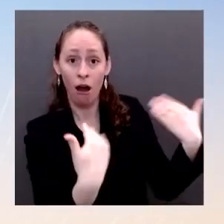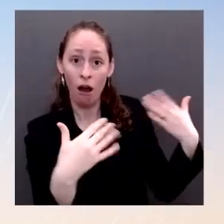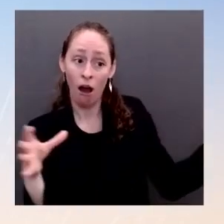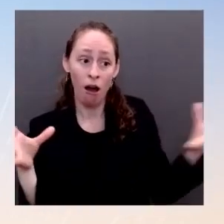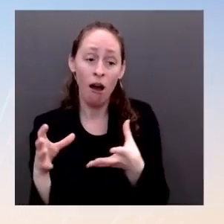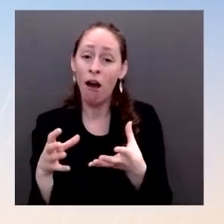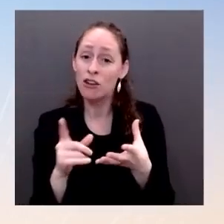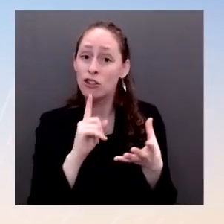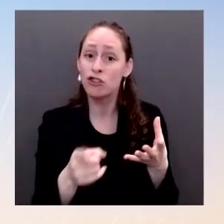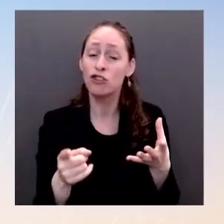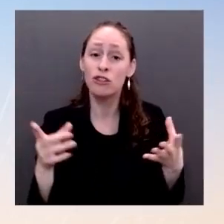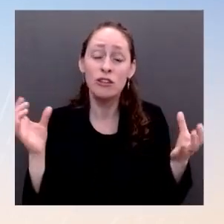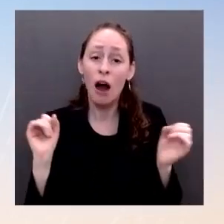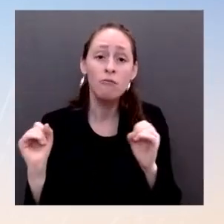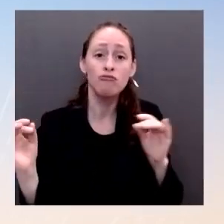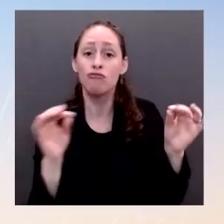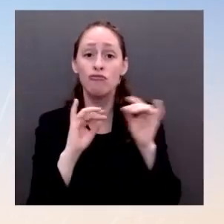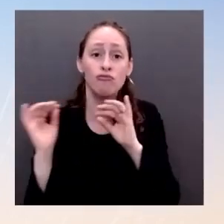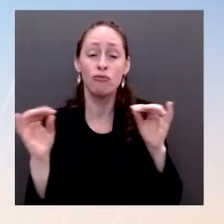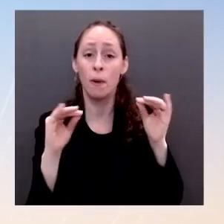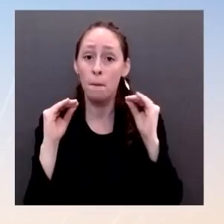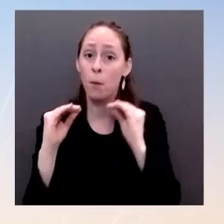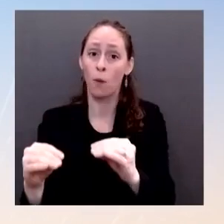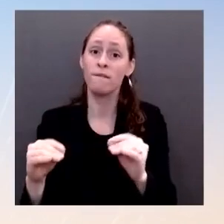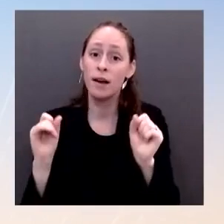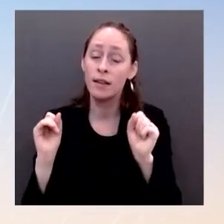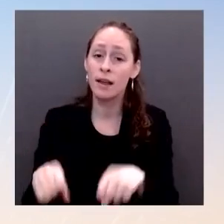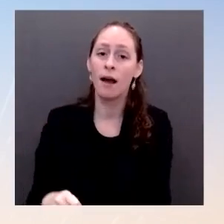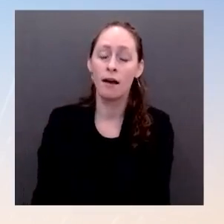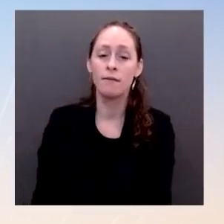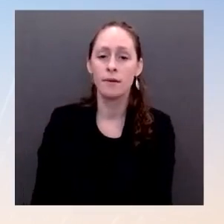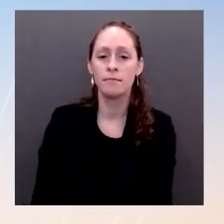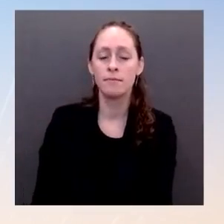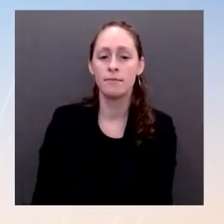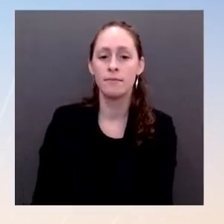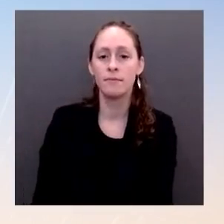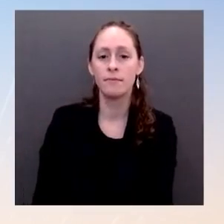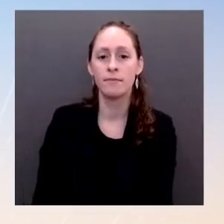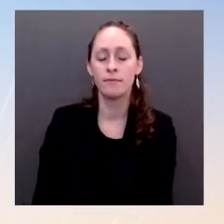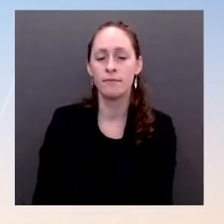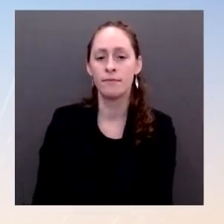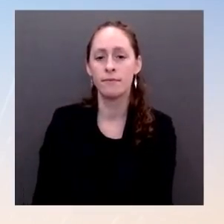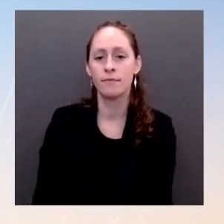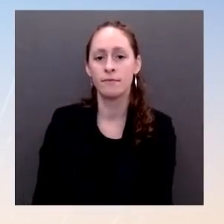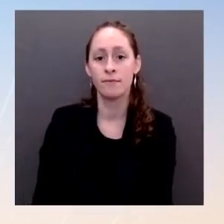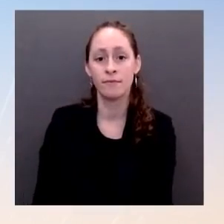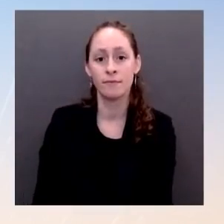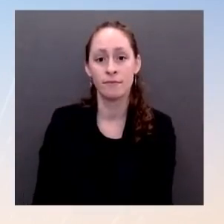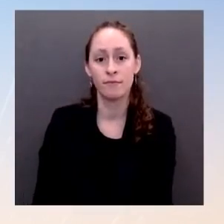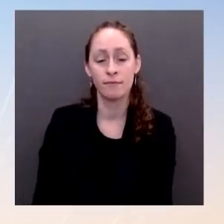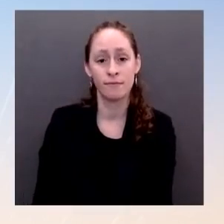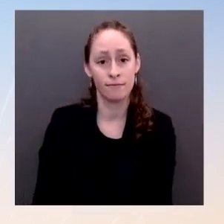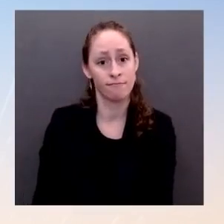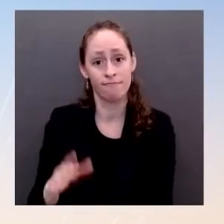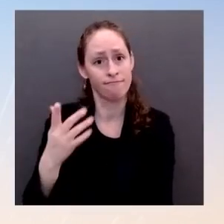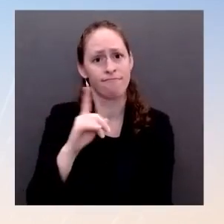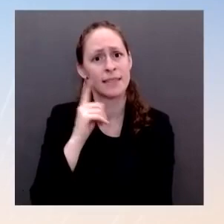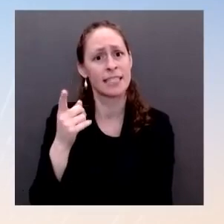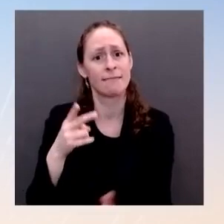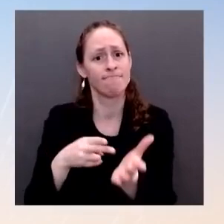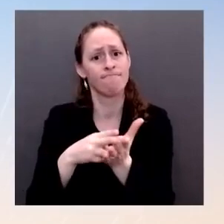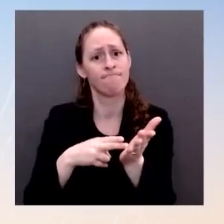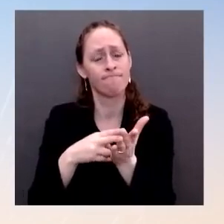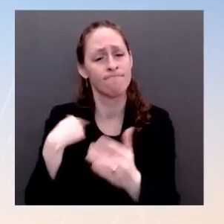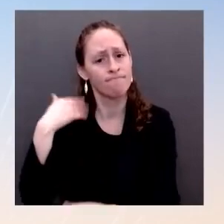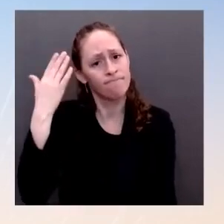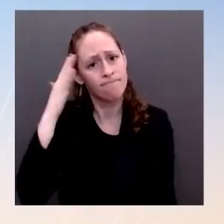that's not. I don't really know why. None of us know why they're ceding the ground on supporting the lowering the cost of childcare to us. But so far they have. Go ahead. Thanks,